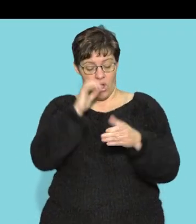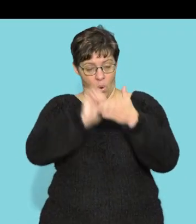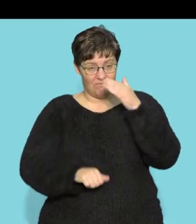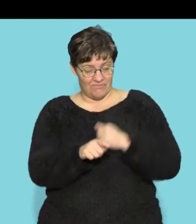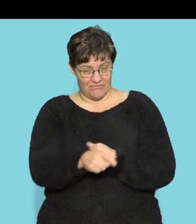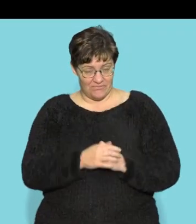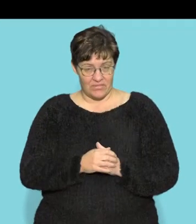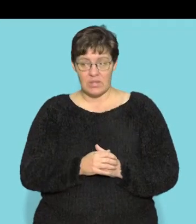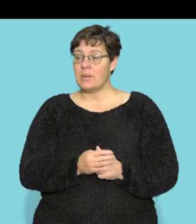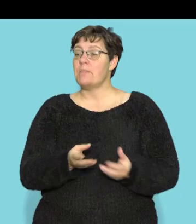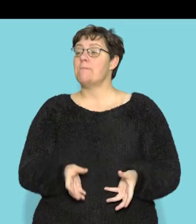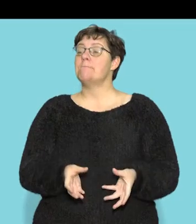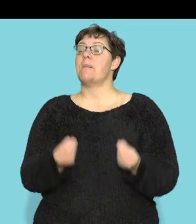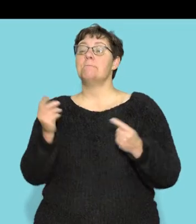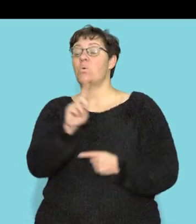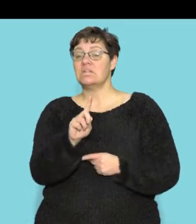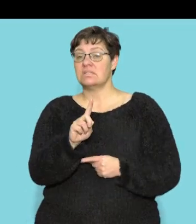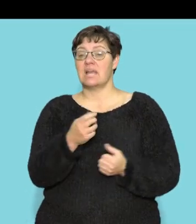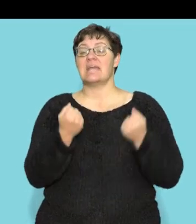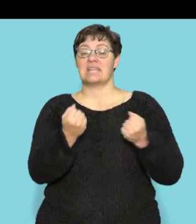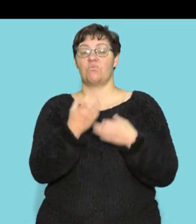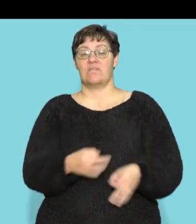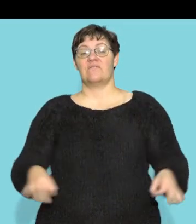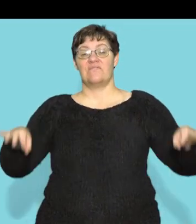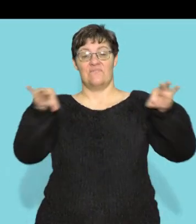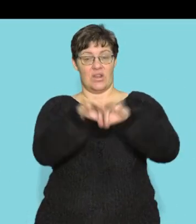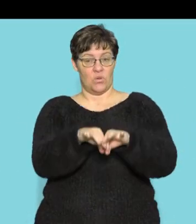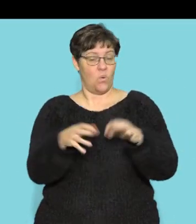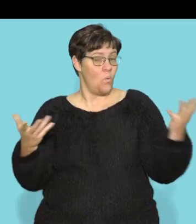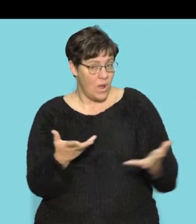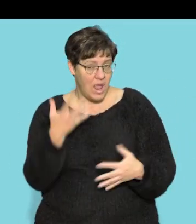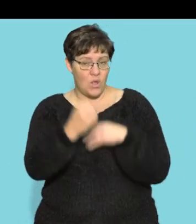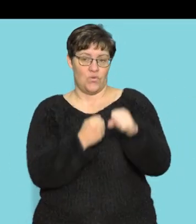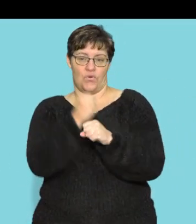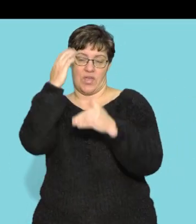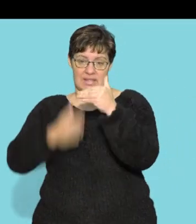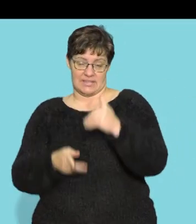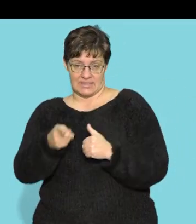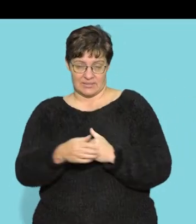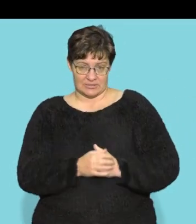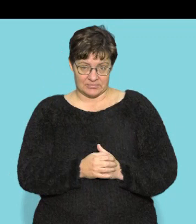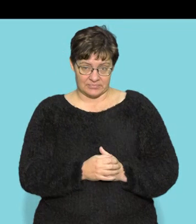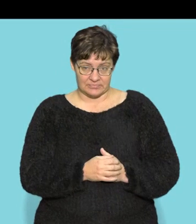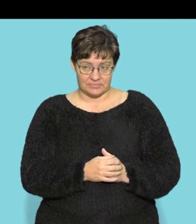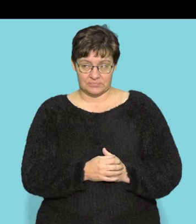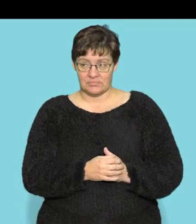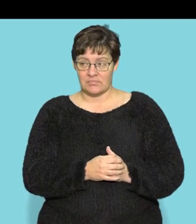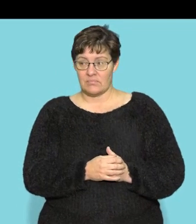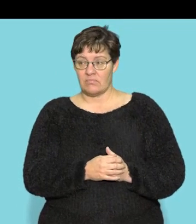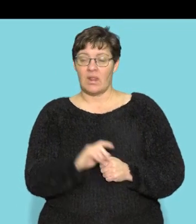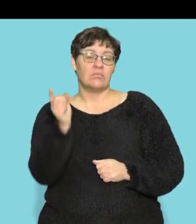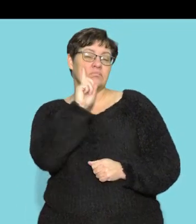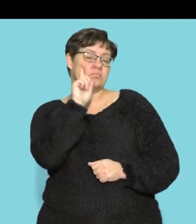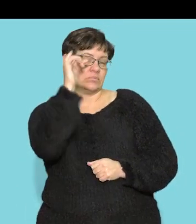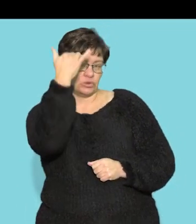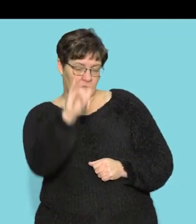year, and that then gives you your carrying value at the end of the year. Right. Now, this is your